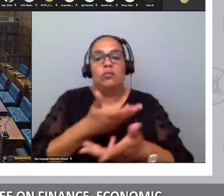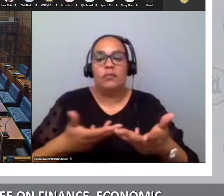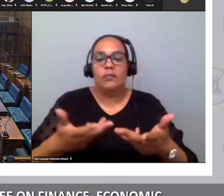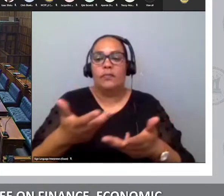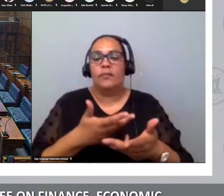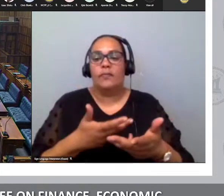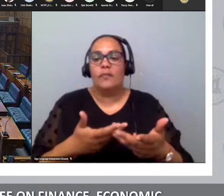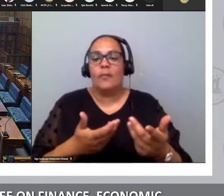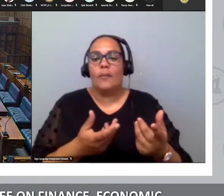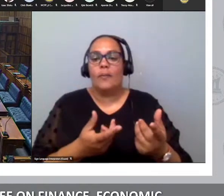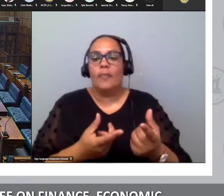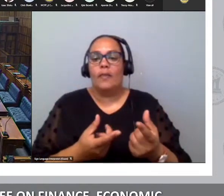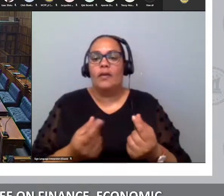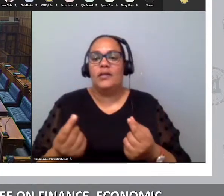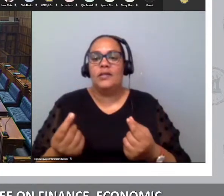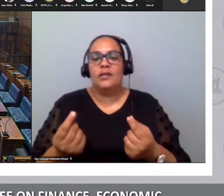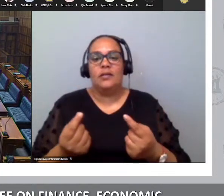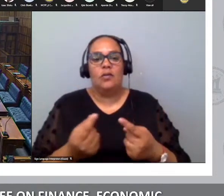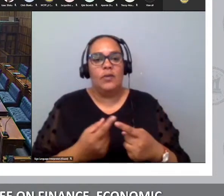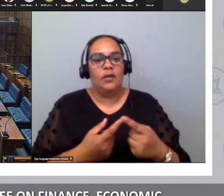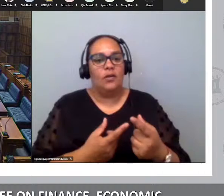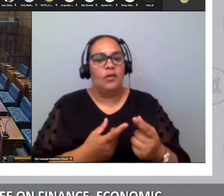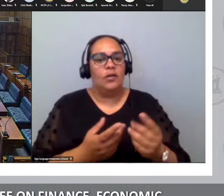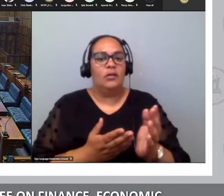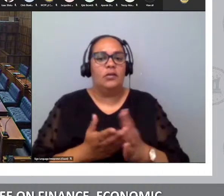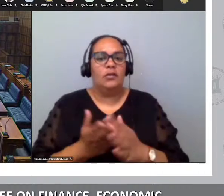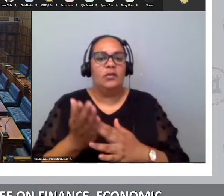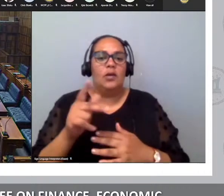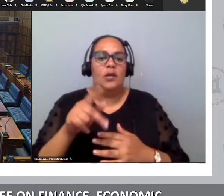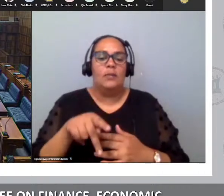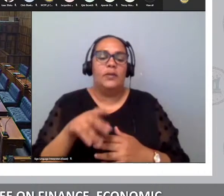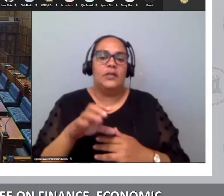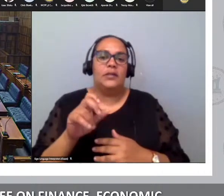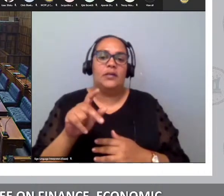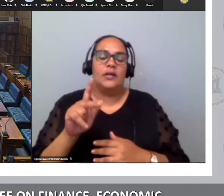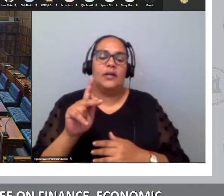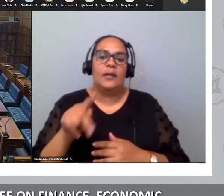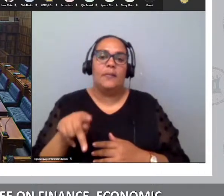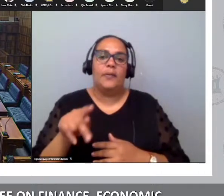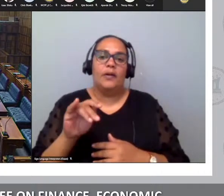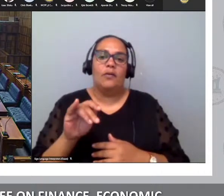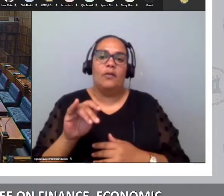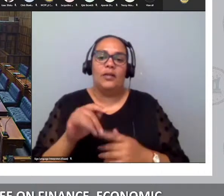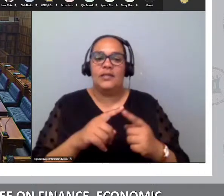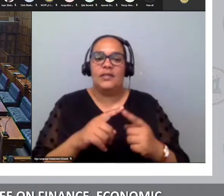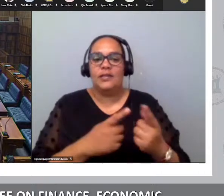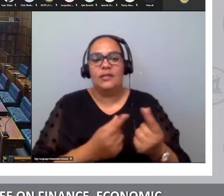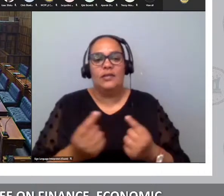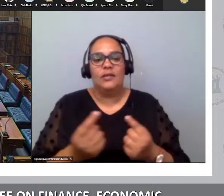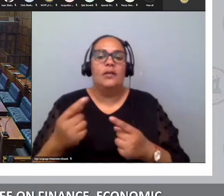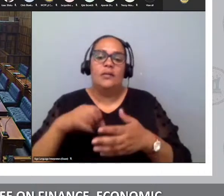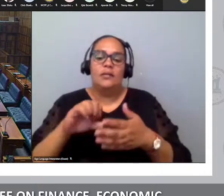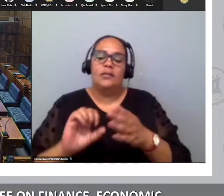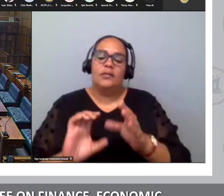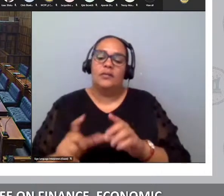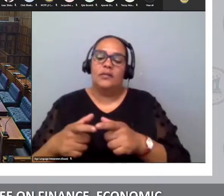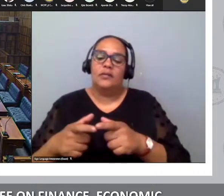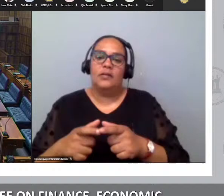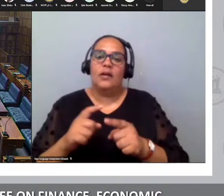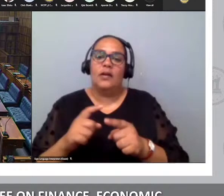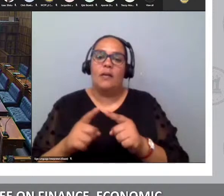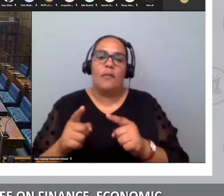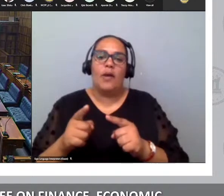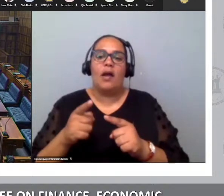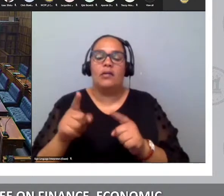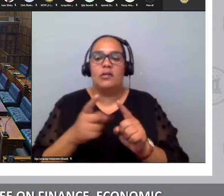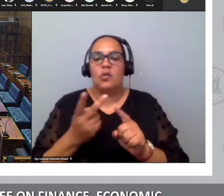further took it through a PCC kpi subcommittee so the the level of transparency and even the